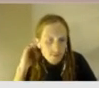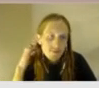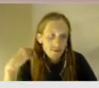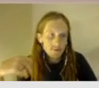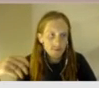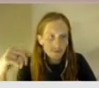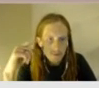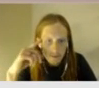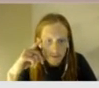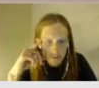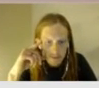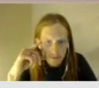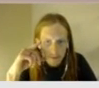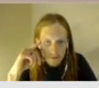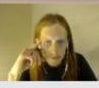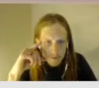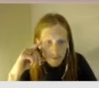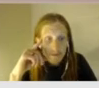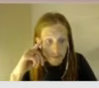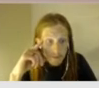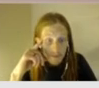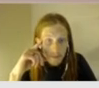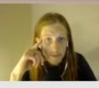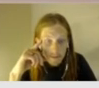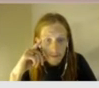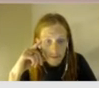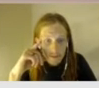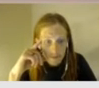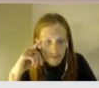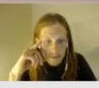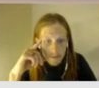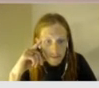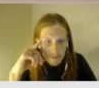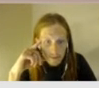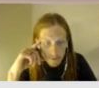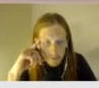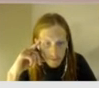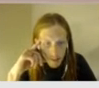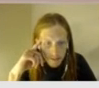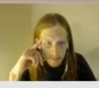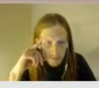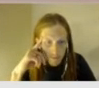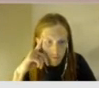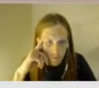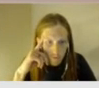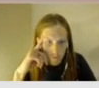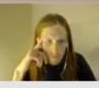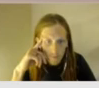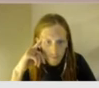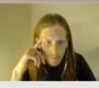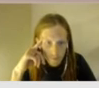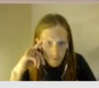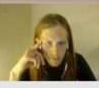buy a pretty decent photo printer. Like you asked me about gear earlier. I have a Canon Pixma Pro